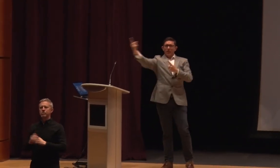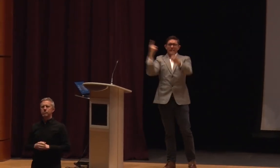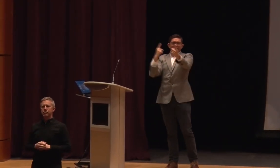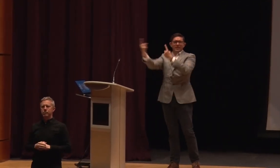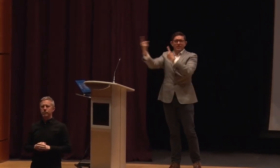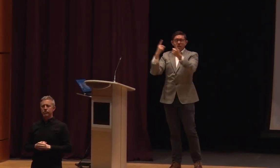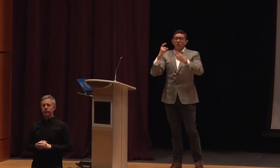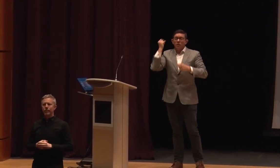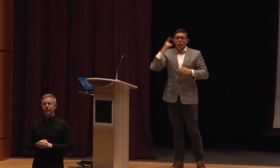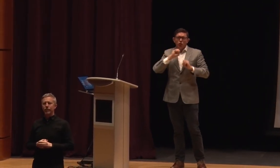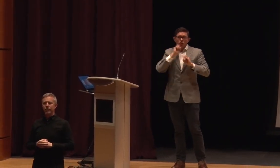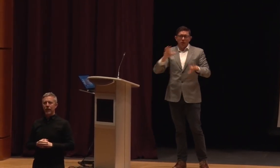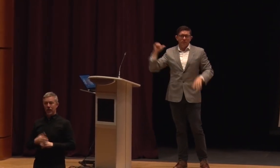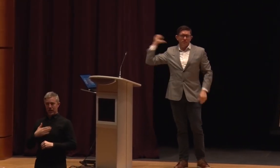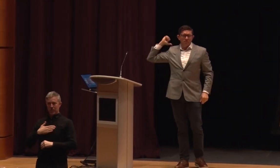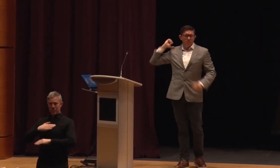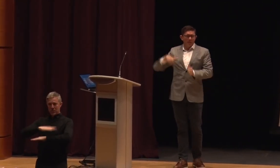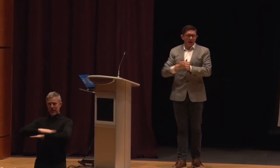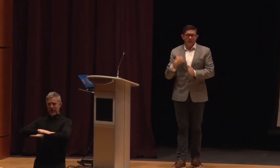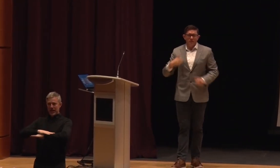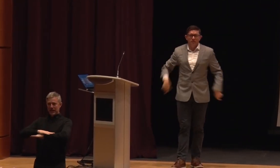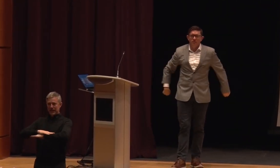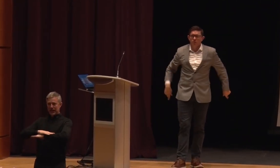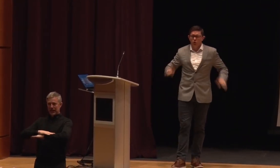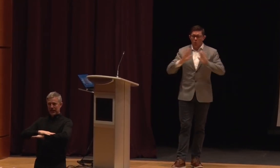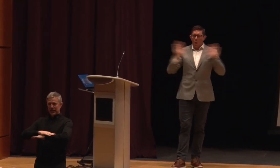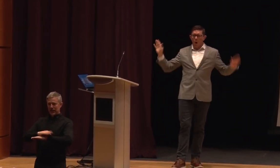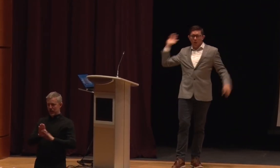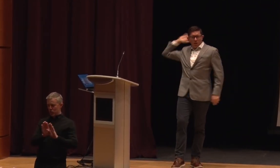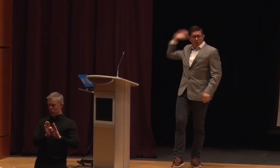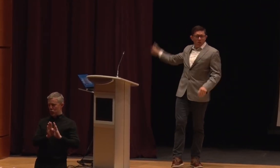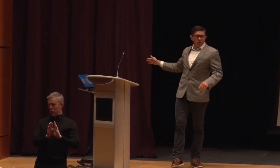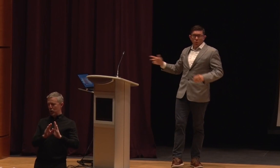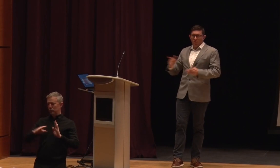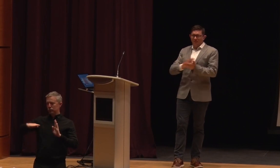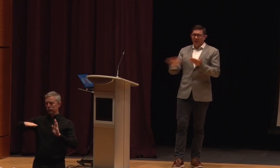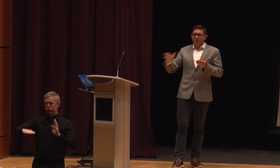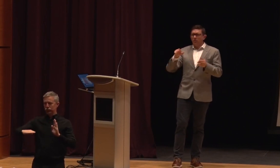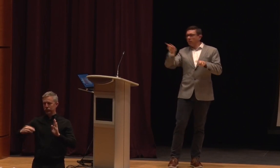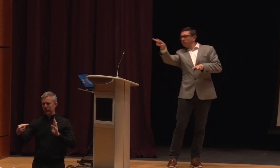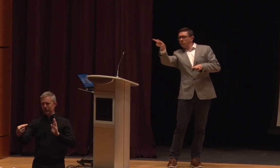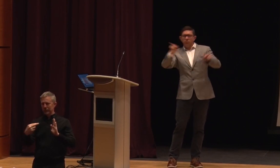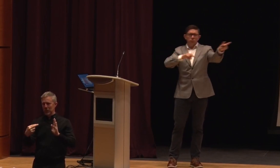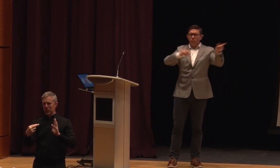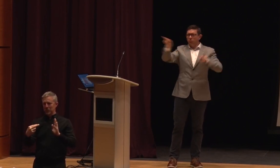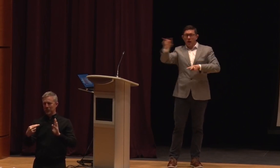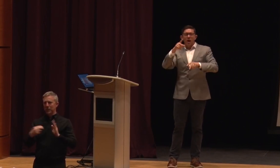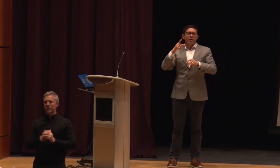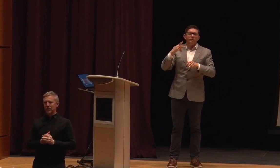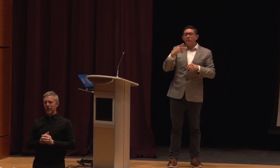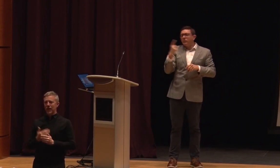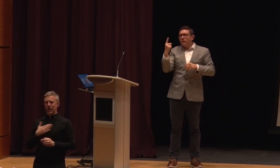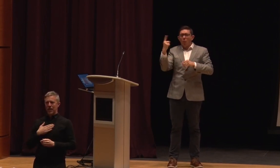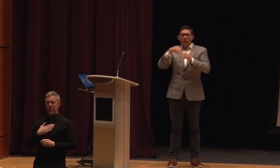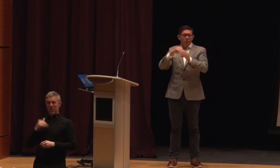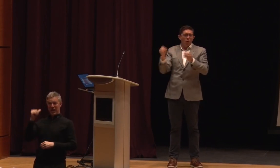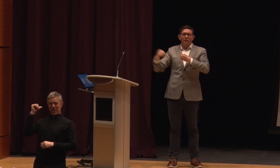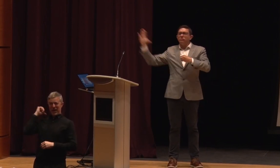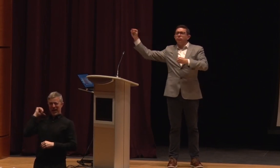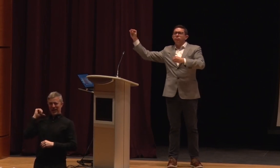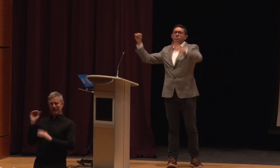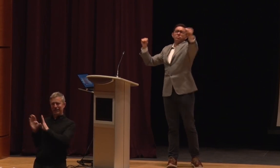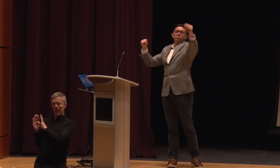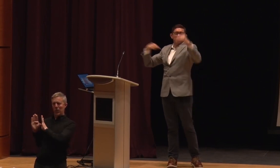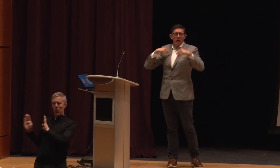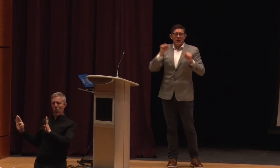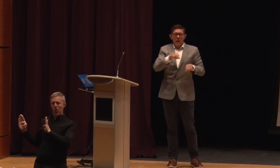I'm able to have my desk facing the door. That way, I'm able to see who comes in. My back is against the wall. That way, I'm able to peer out.